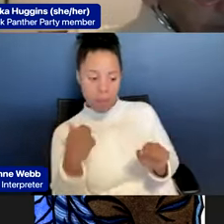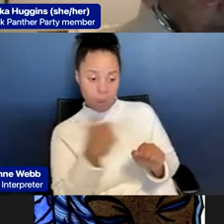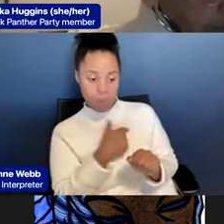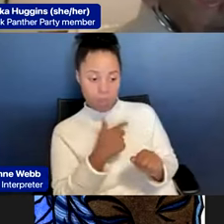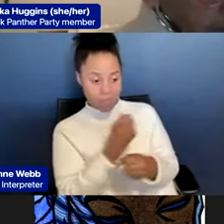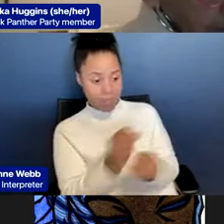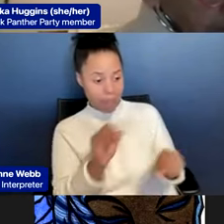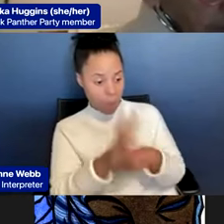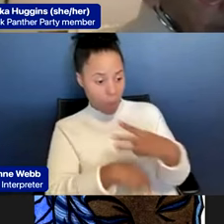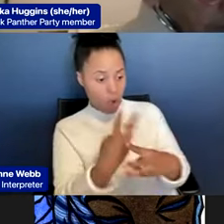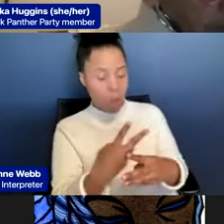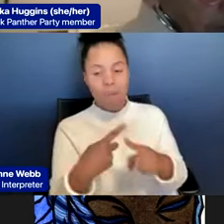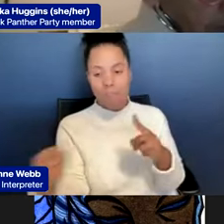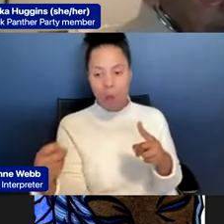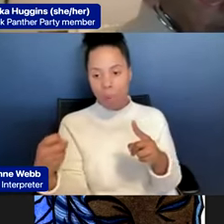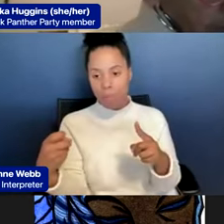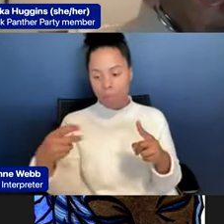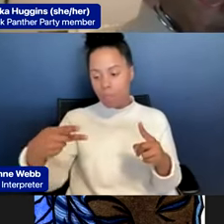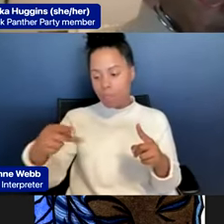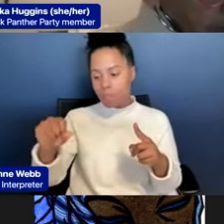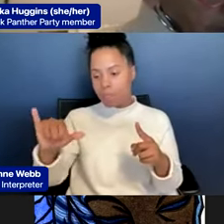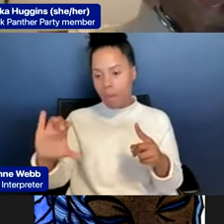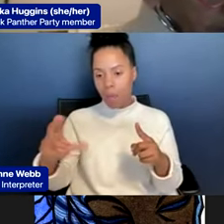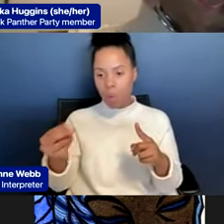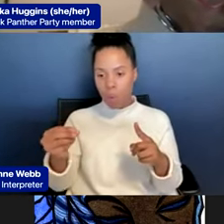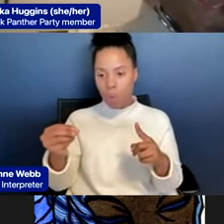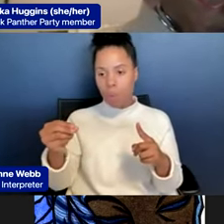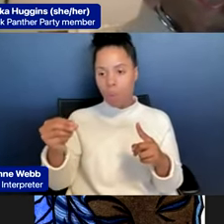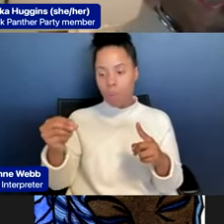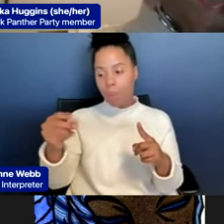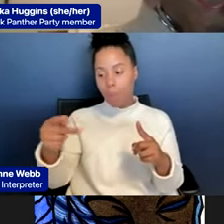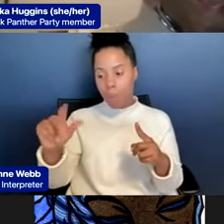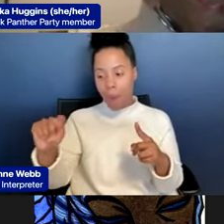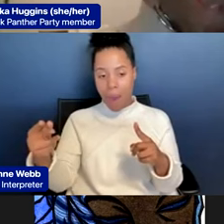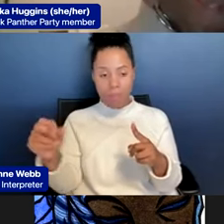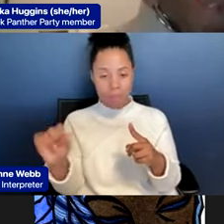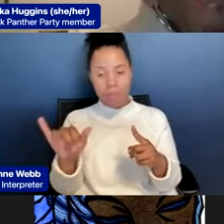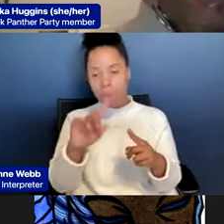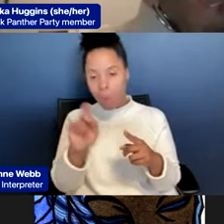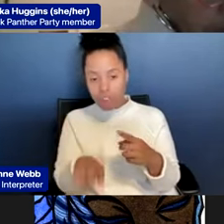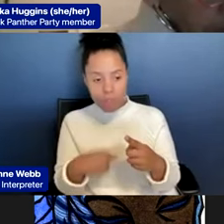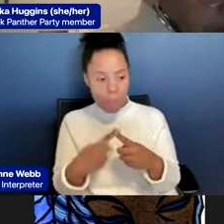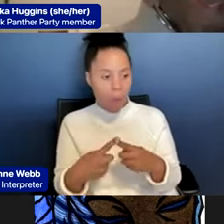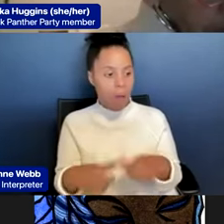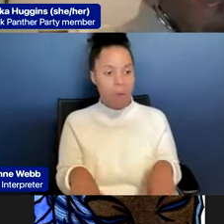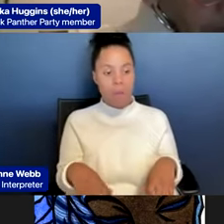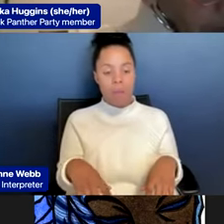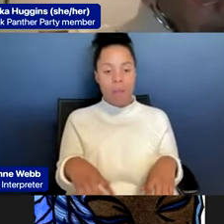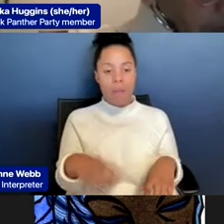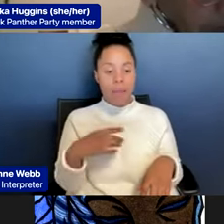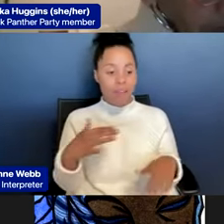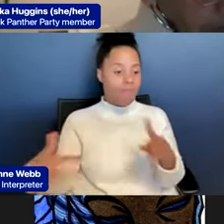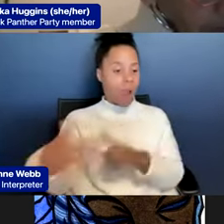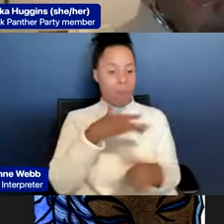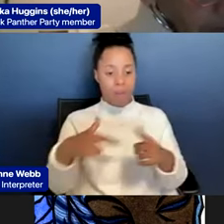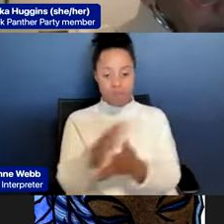we is a question that we're facing in the face of environmental destruction, genocide, and the potential loss